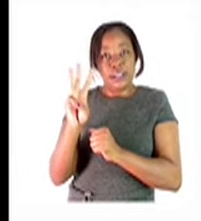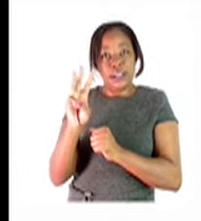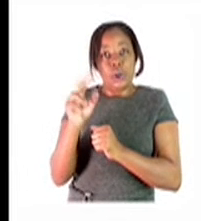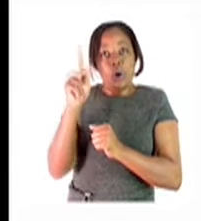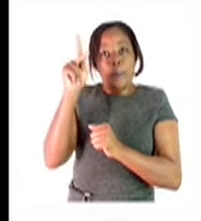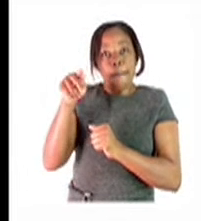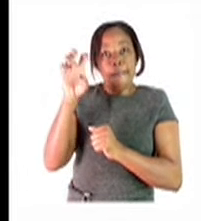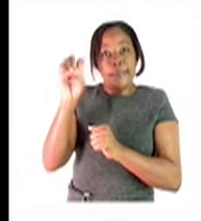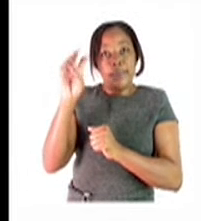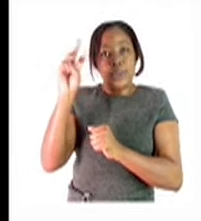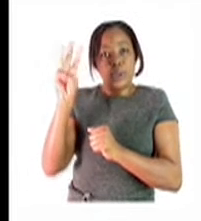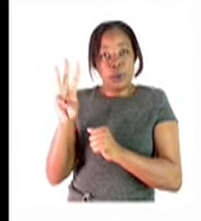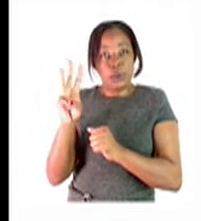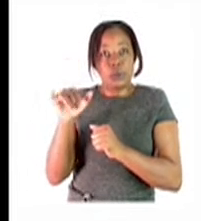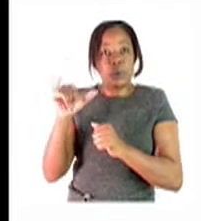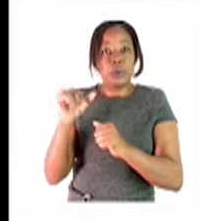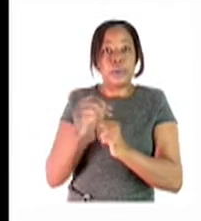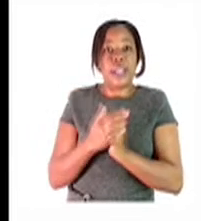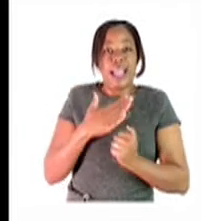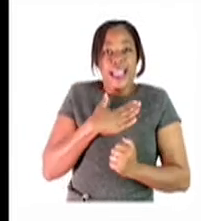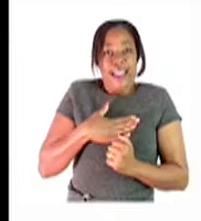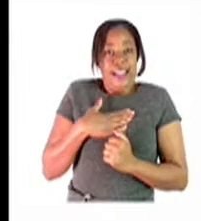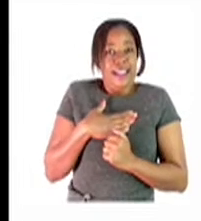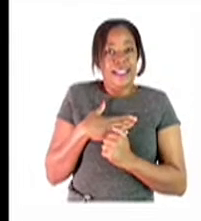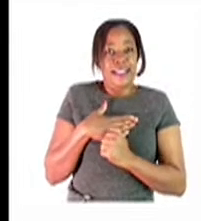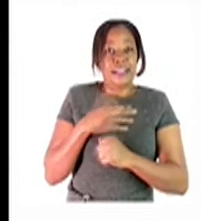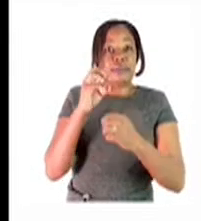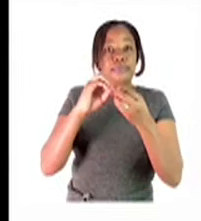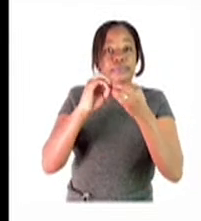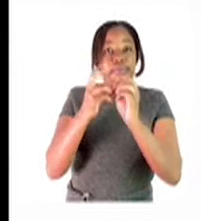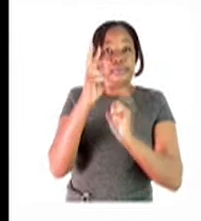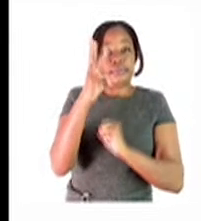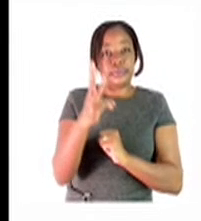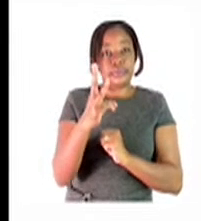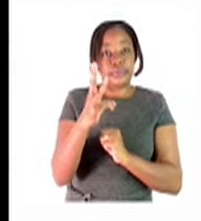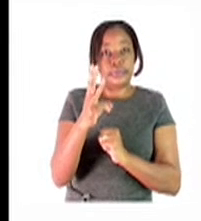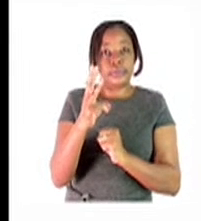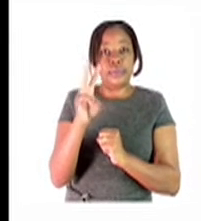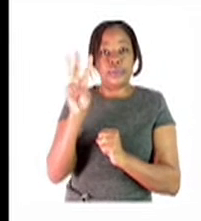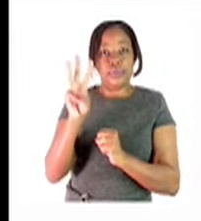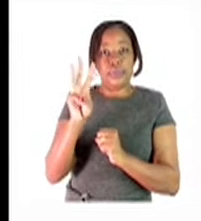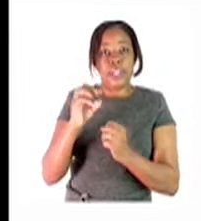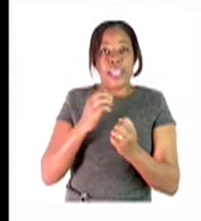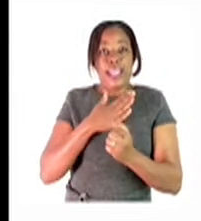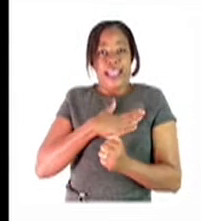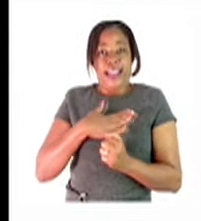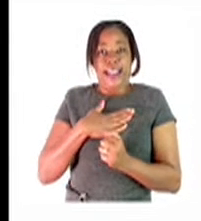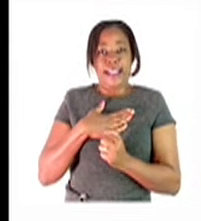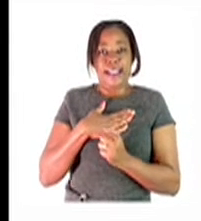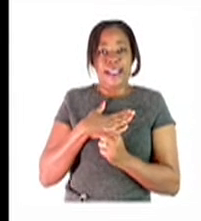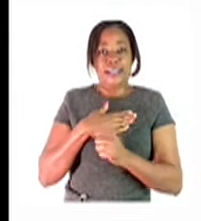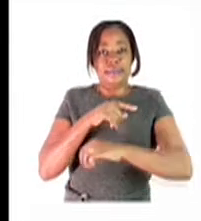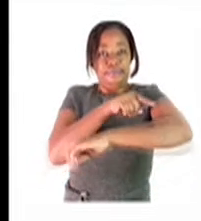to bubble gum. New or chew. Same, it was my